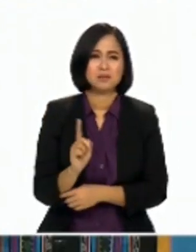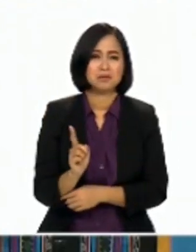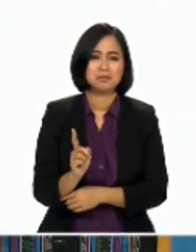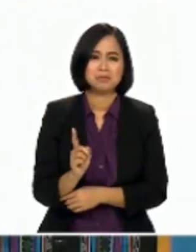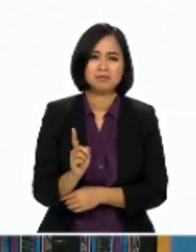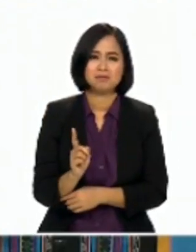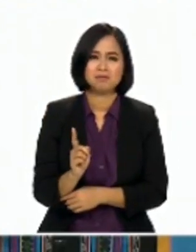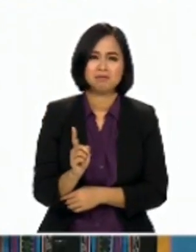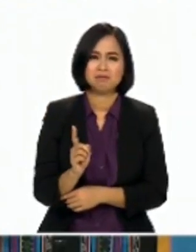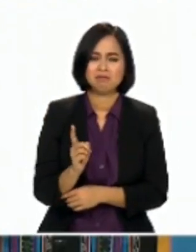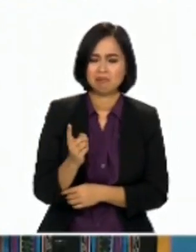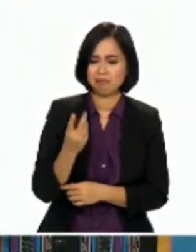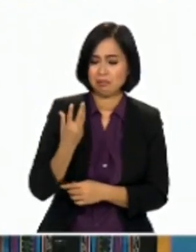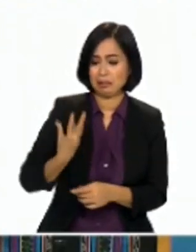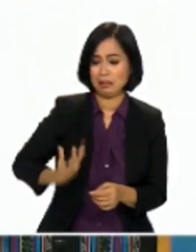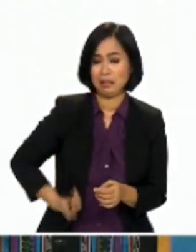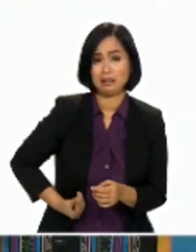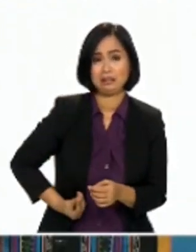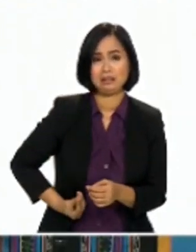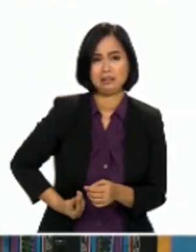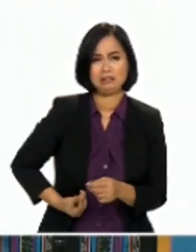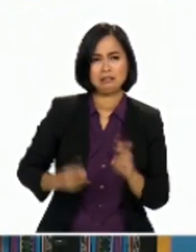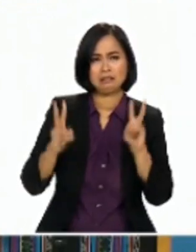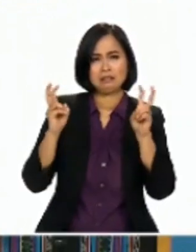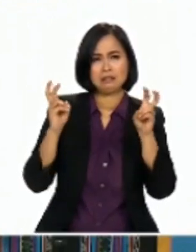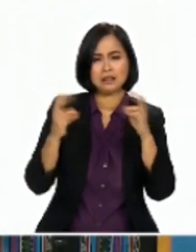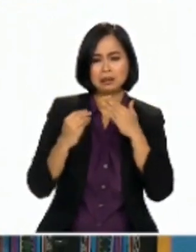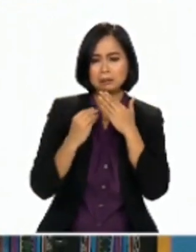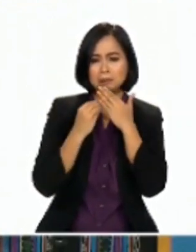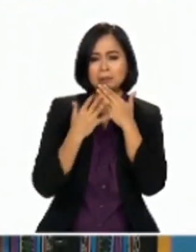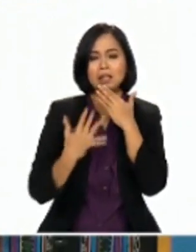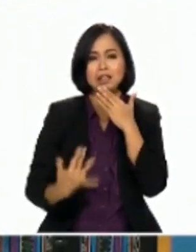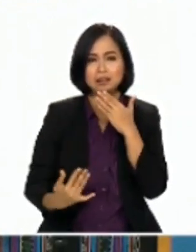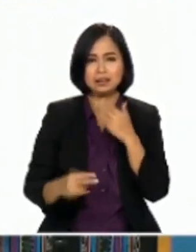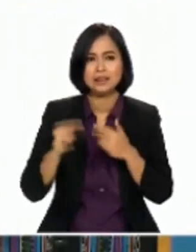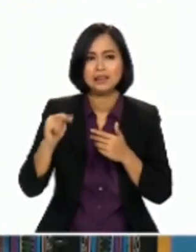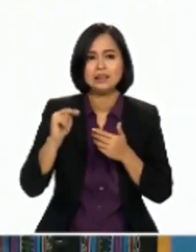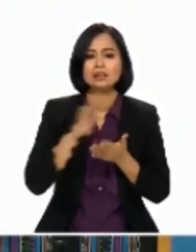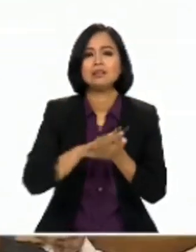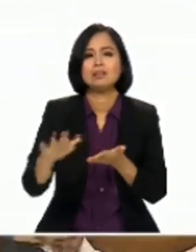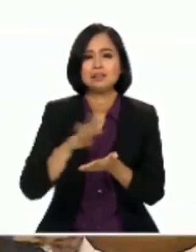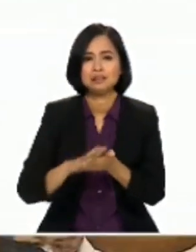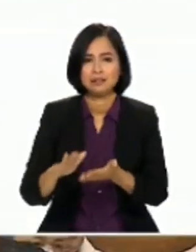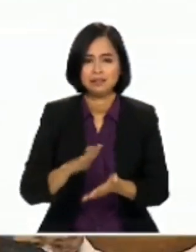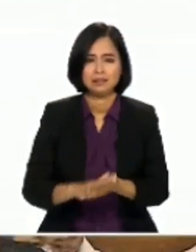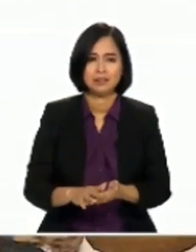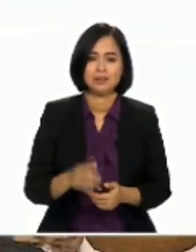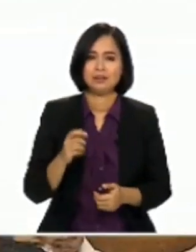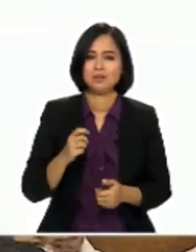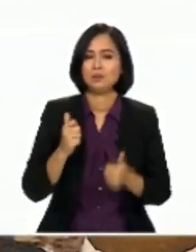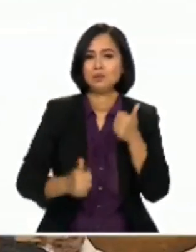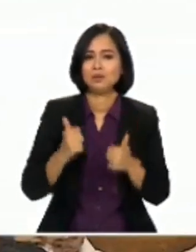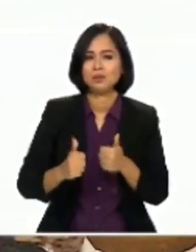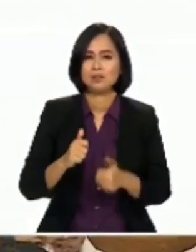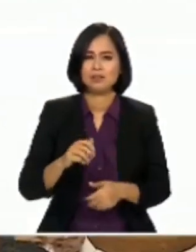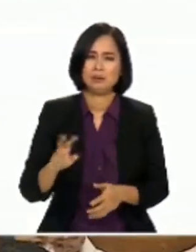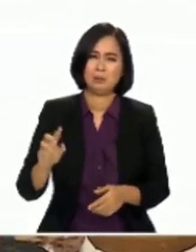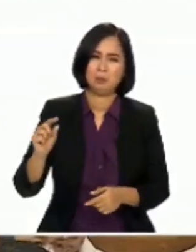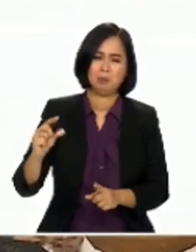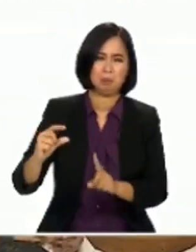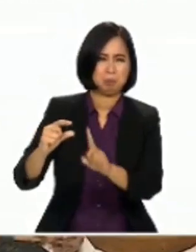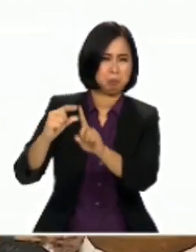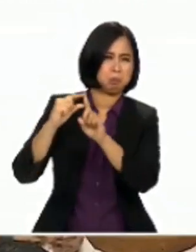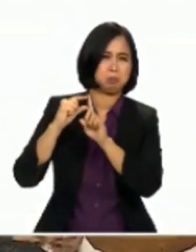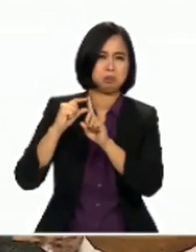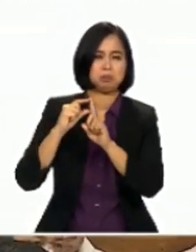is blood that we need to cleanse and rinse away, the dirt and the muck that stick to the